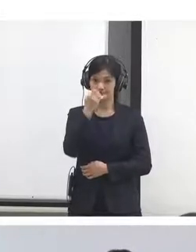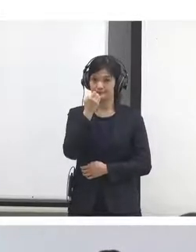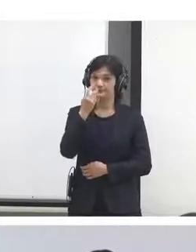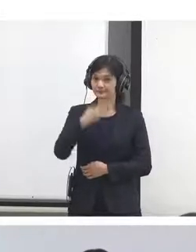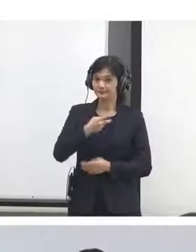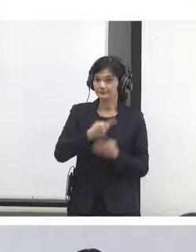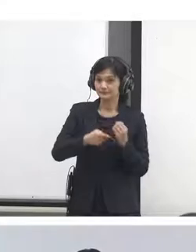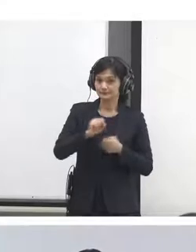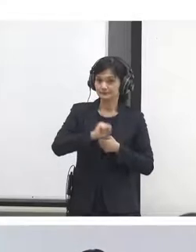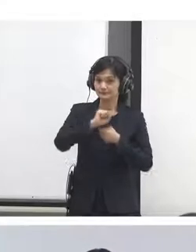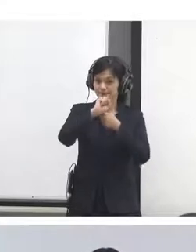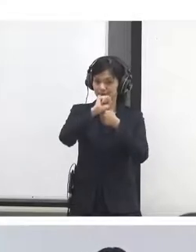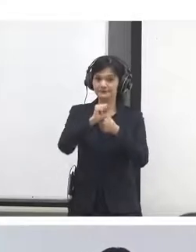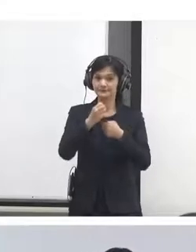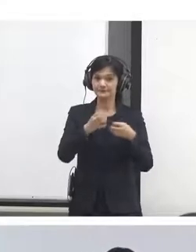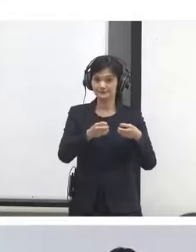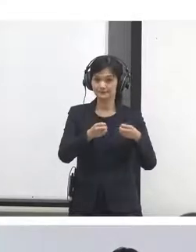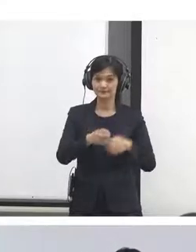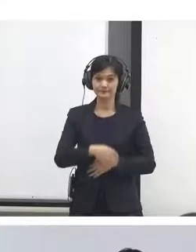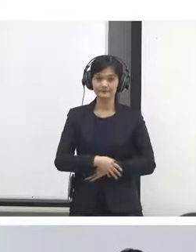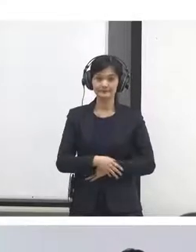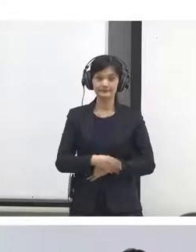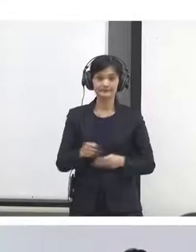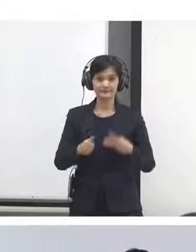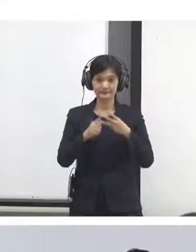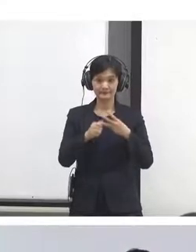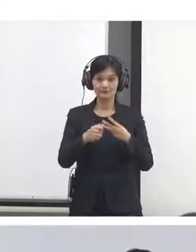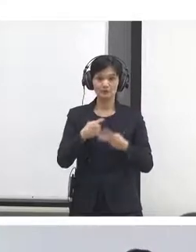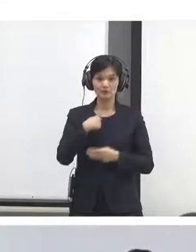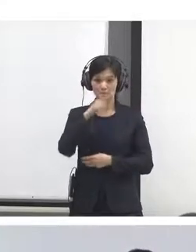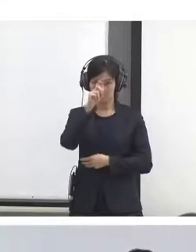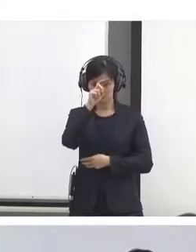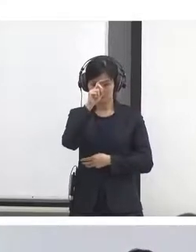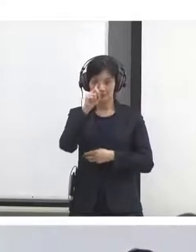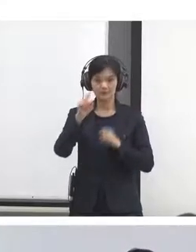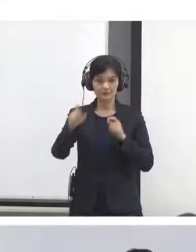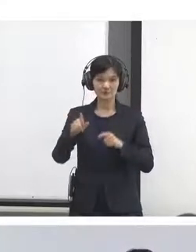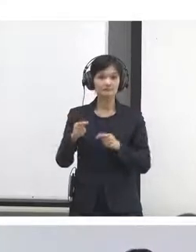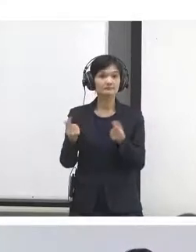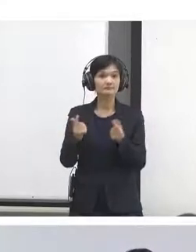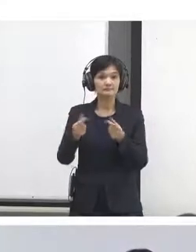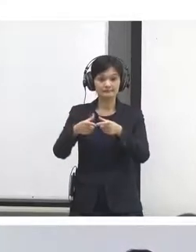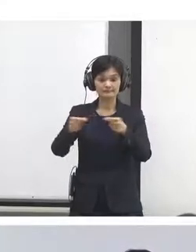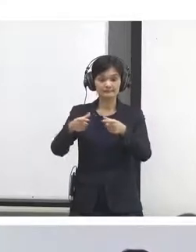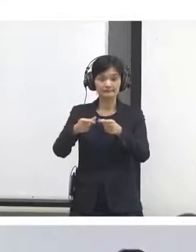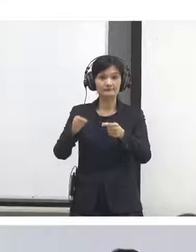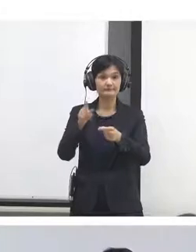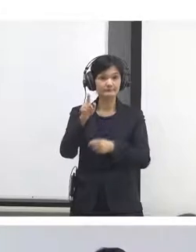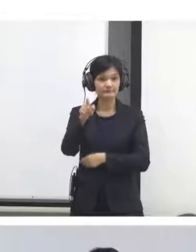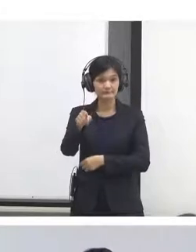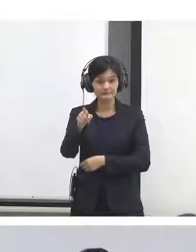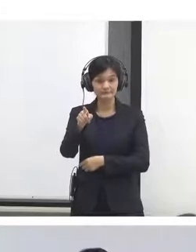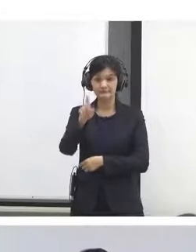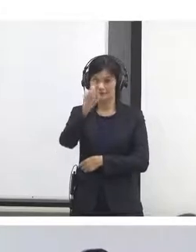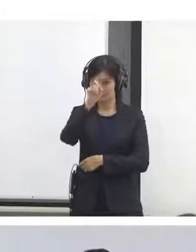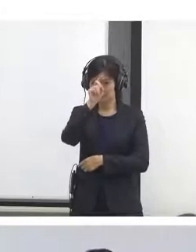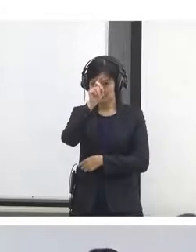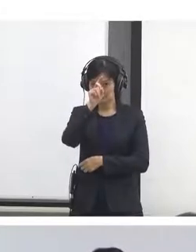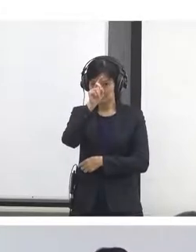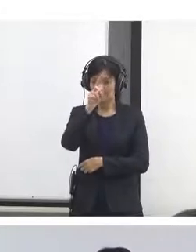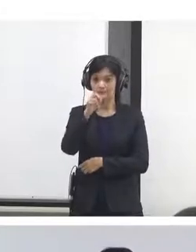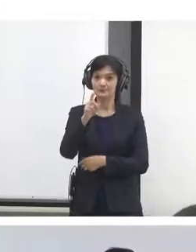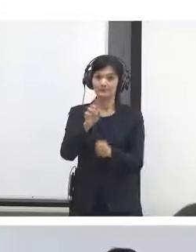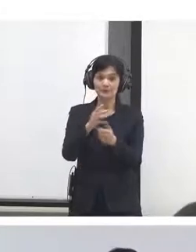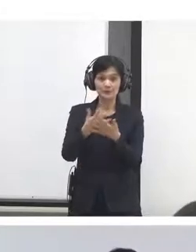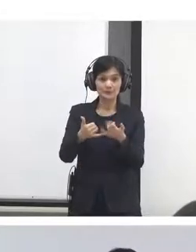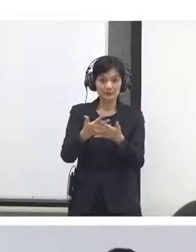And the third expectation difference is Japan, they want to host student hackathon and use the Herstory website as